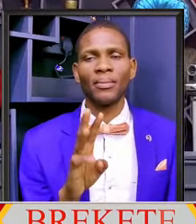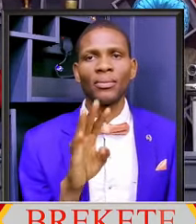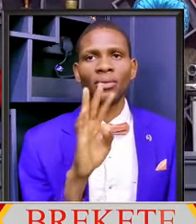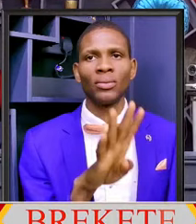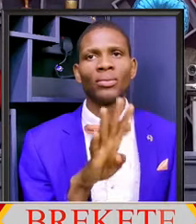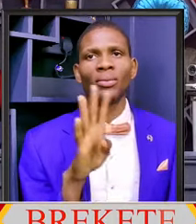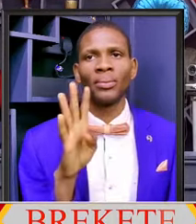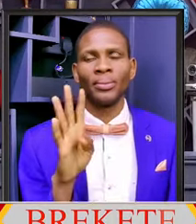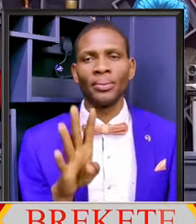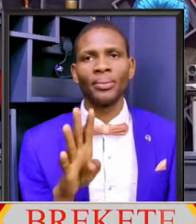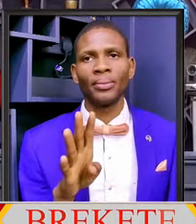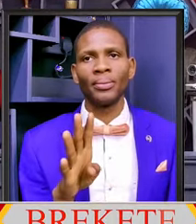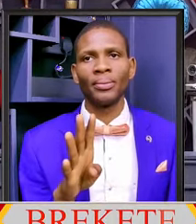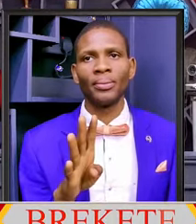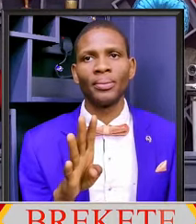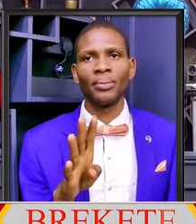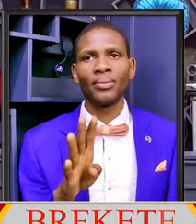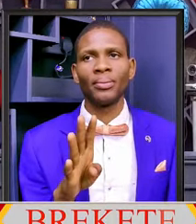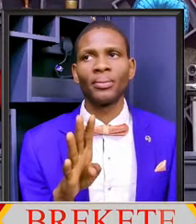44